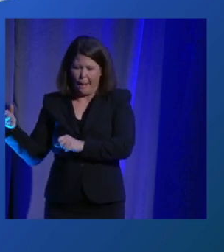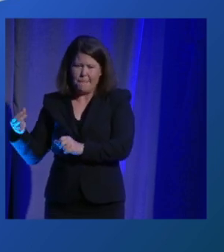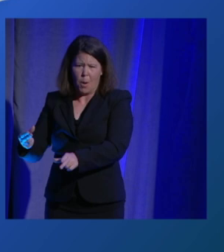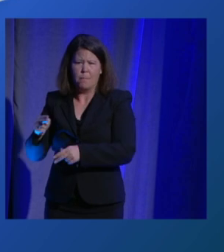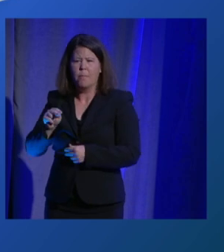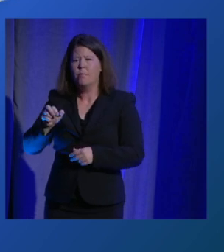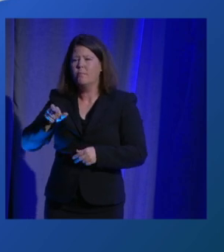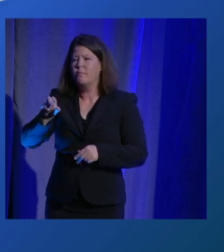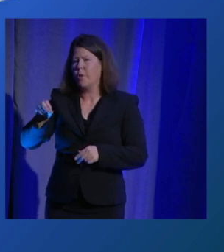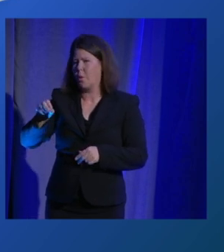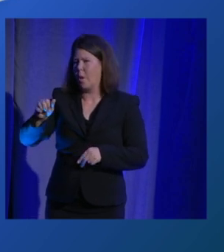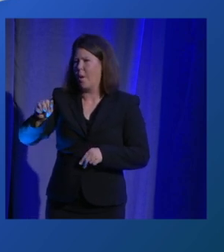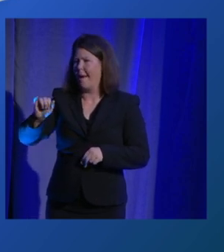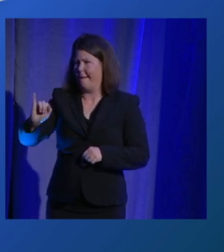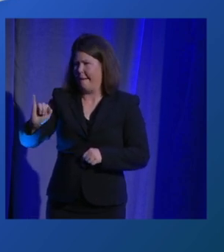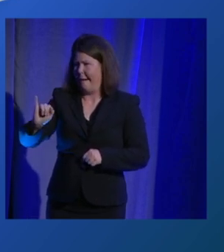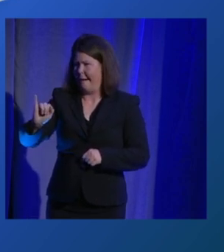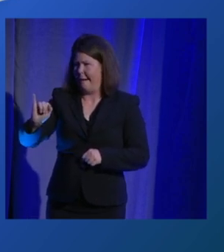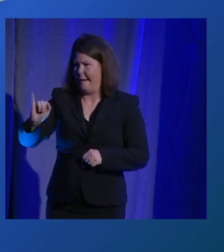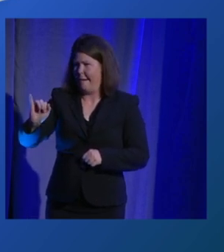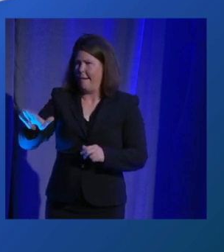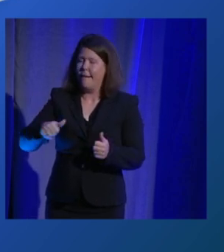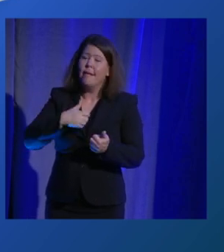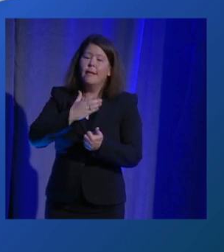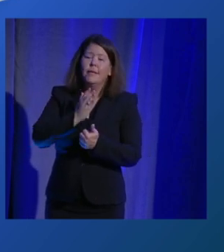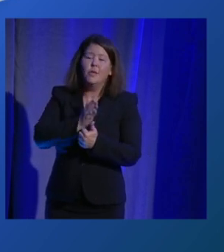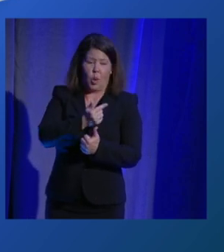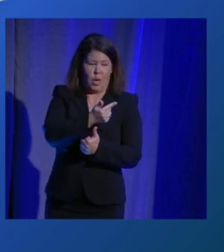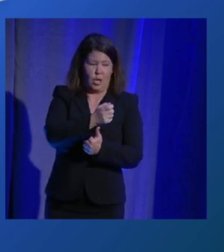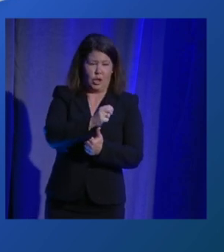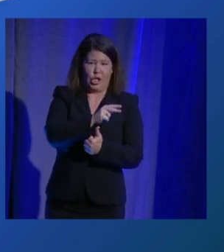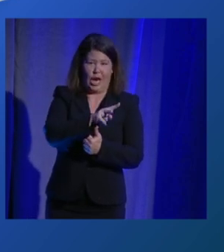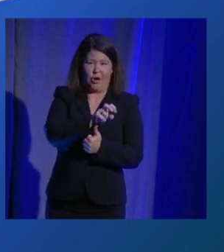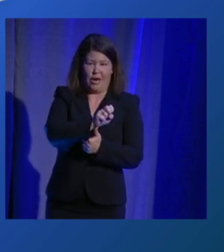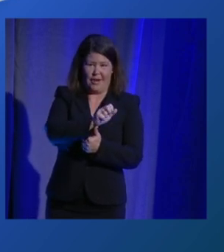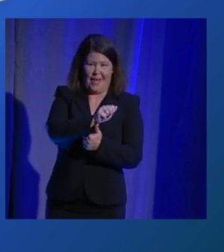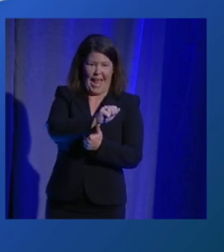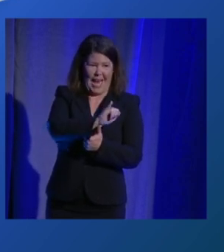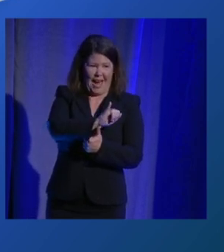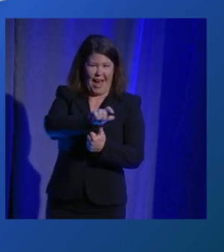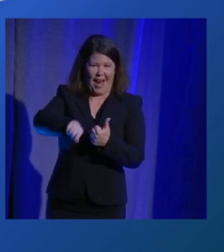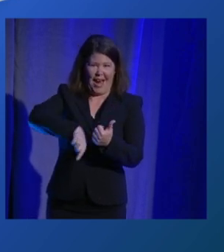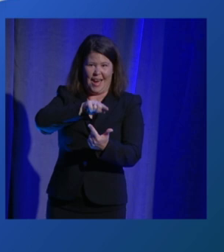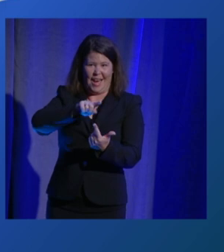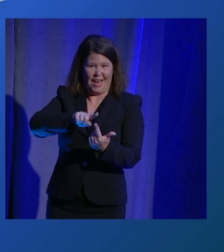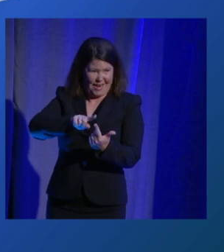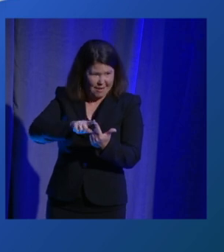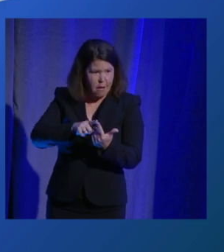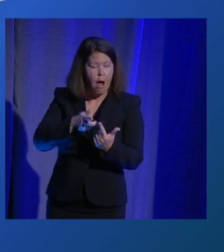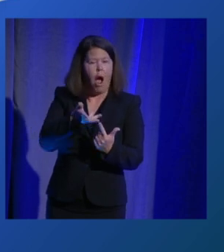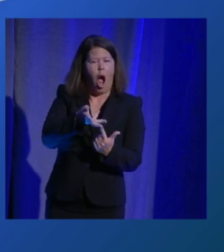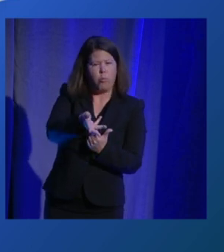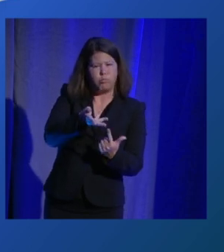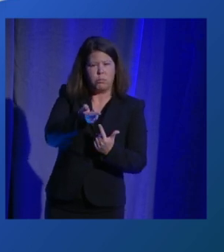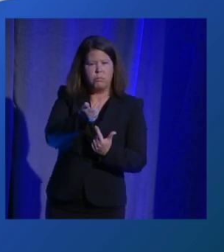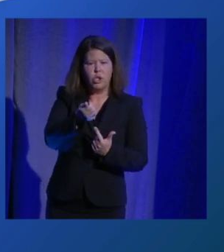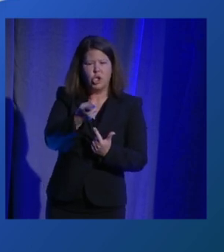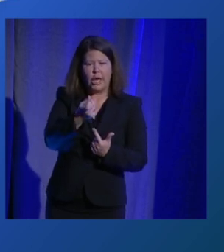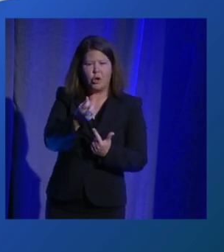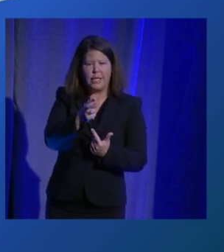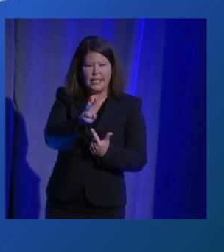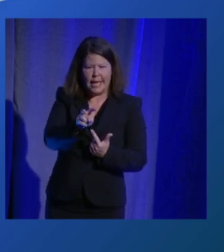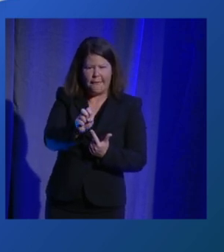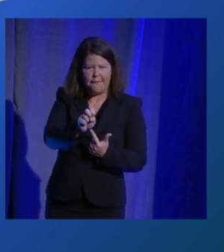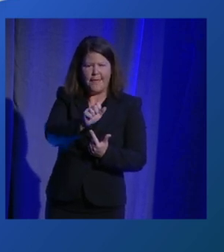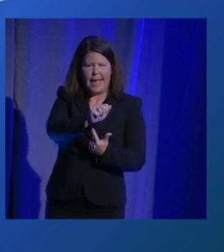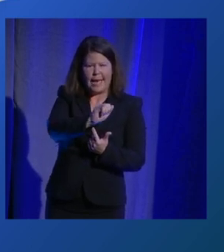performance so we should be very thoughtful about putting too much trust in a neurom model